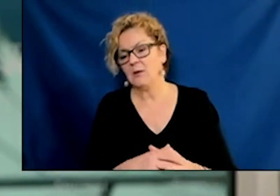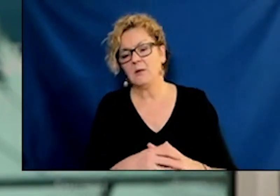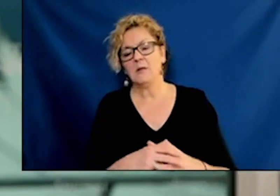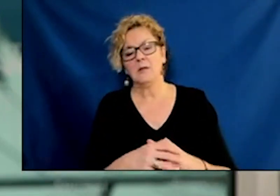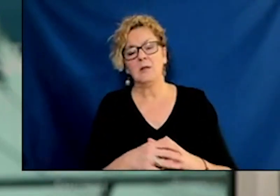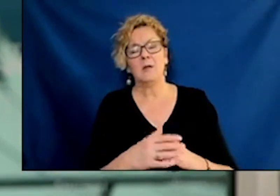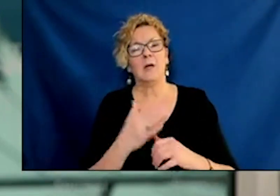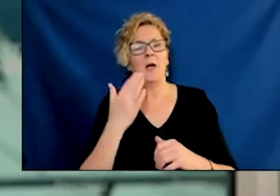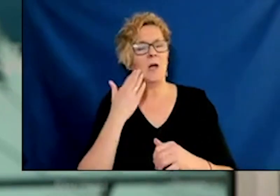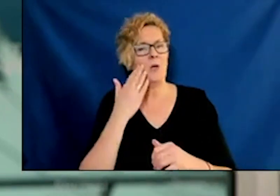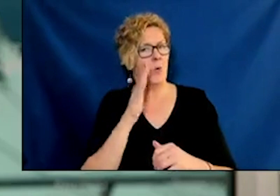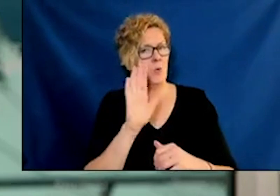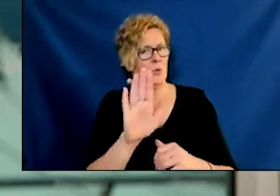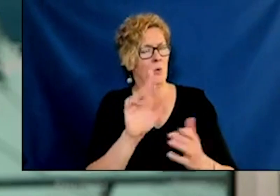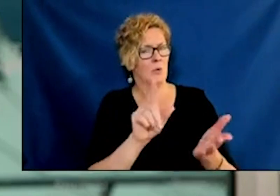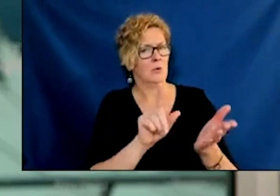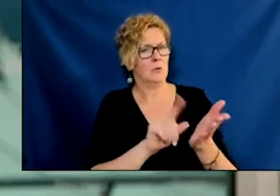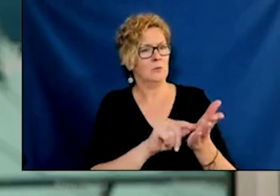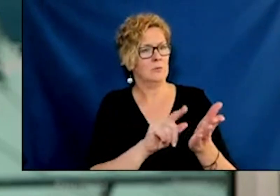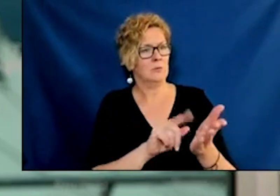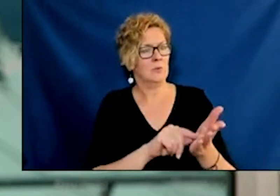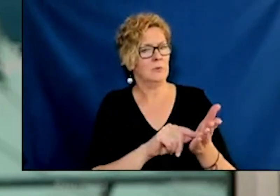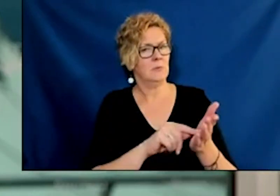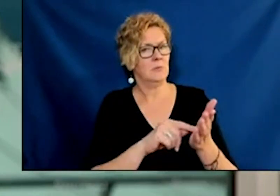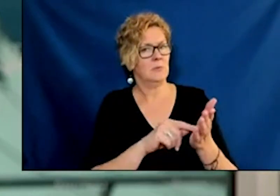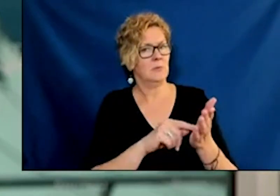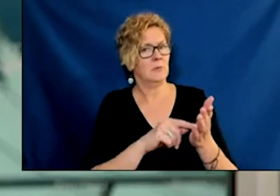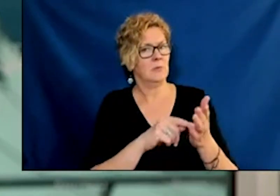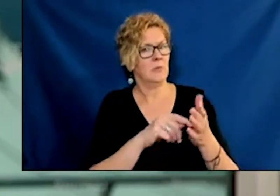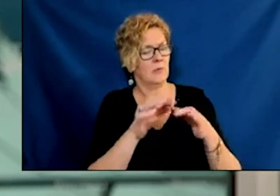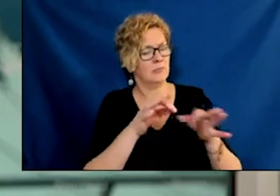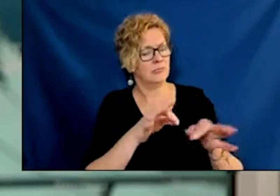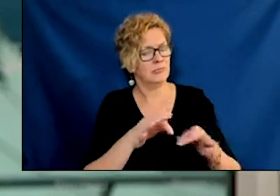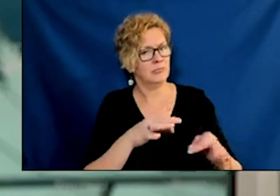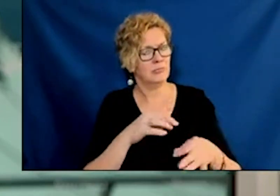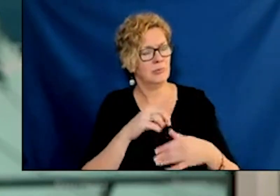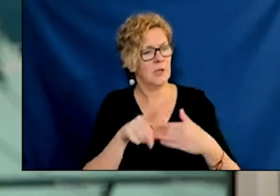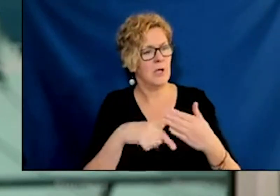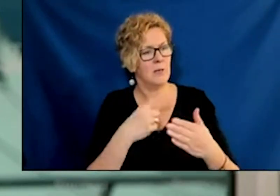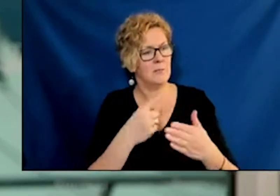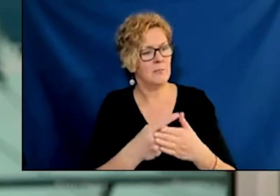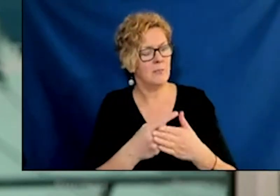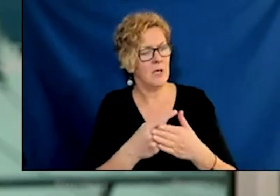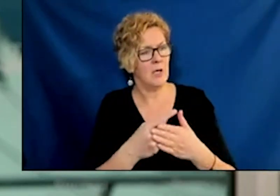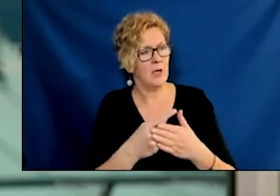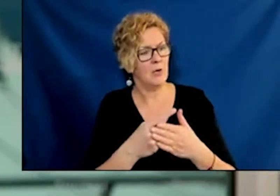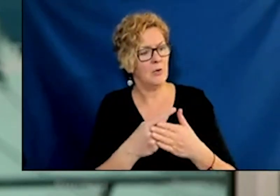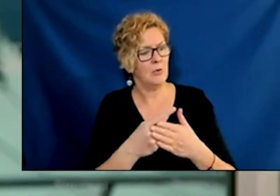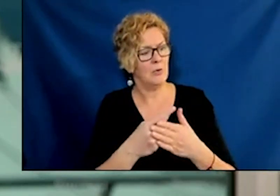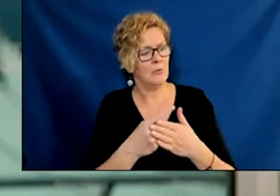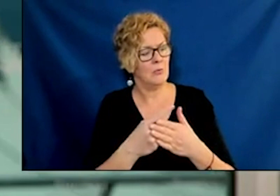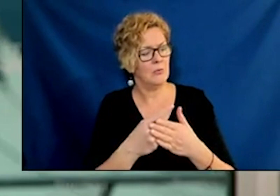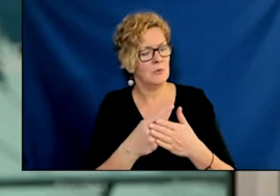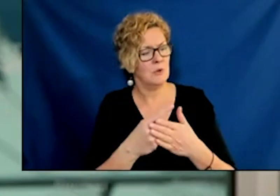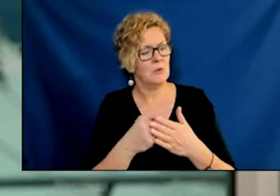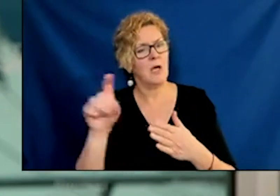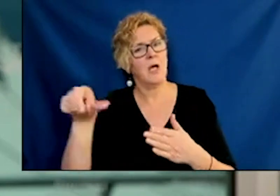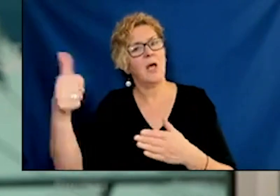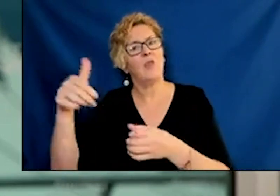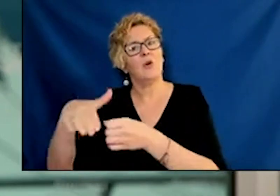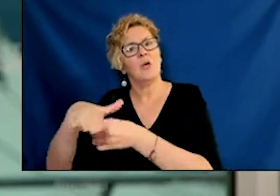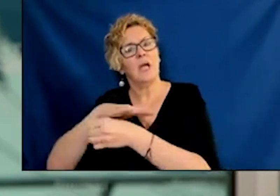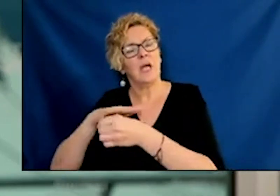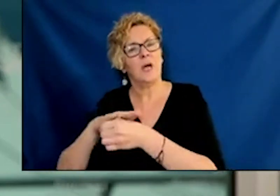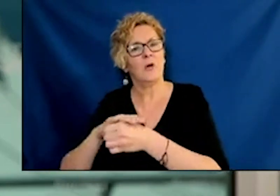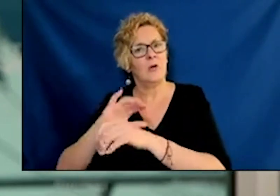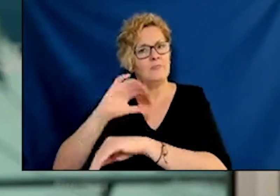a reality for a jurisdiction such as ours, where we have so many land borders and ways that people move in and